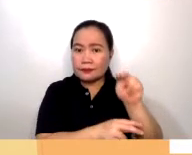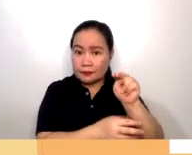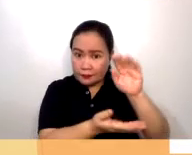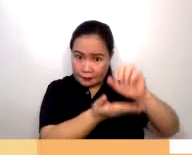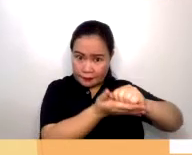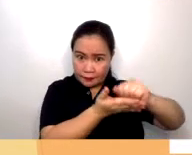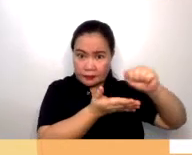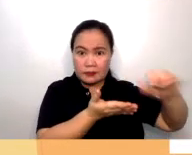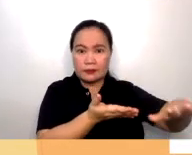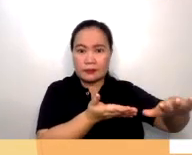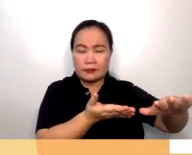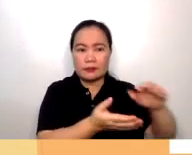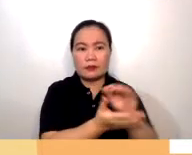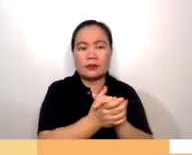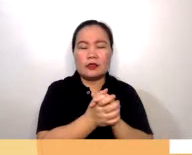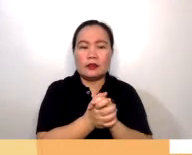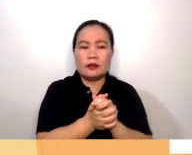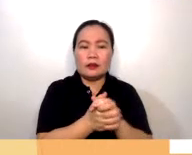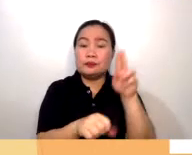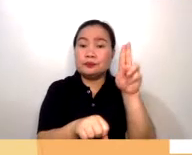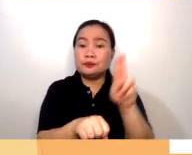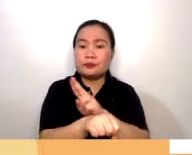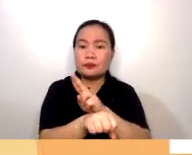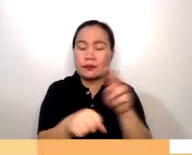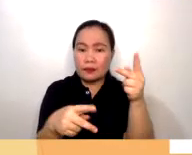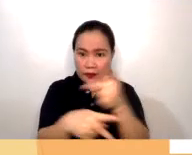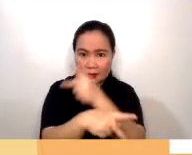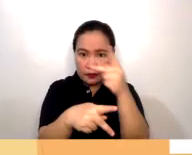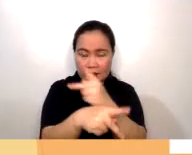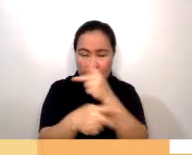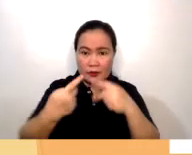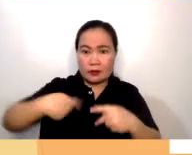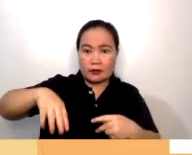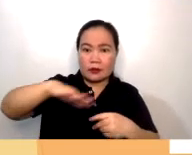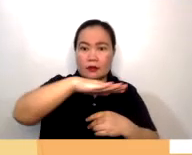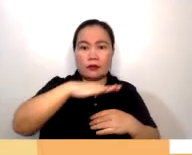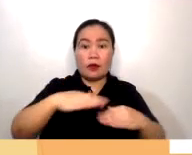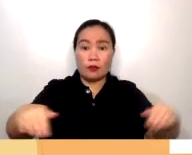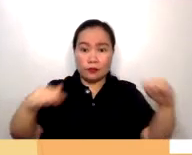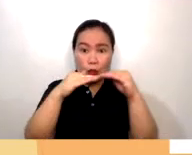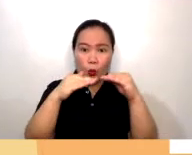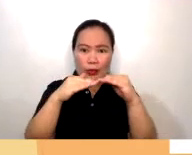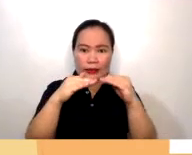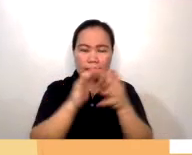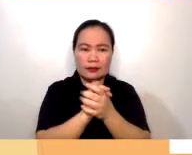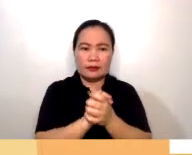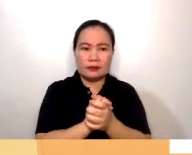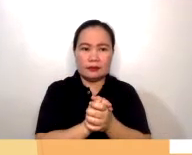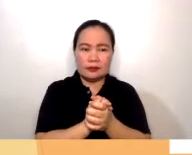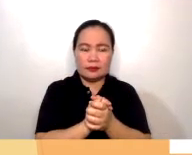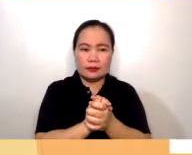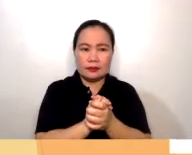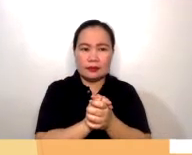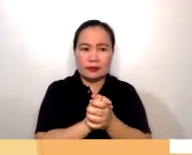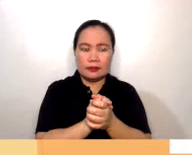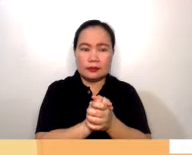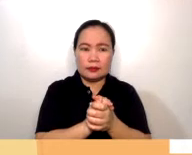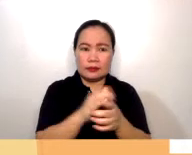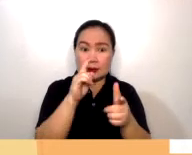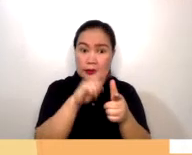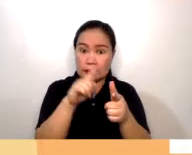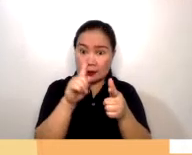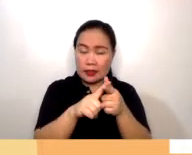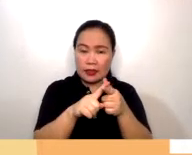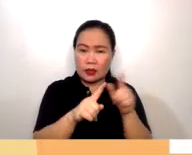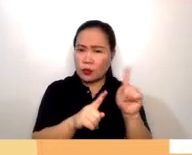our variable y, we are going to use the multiplication property of equality.